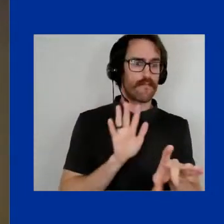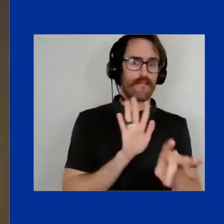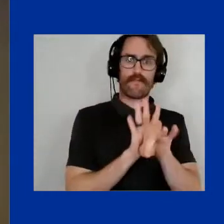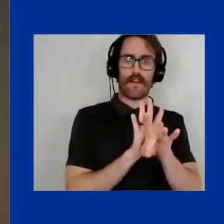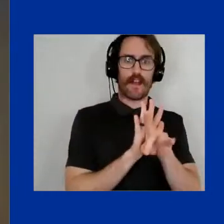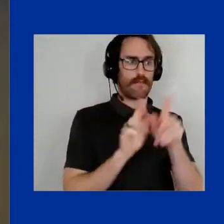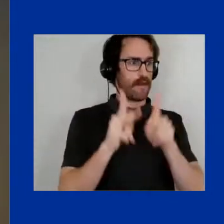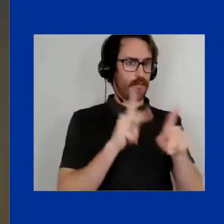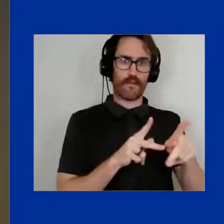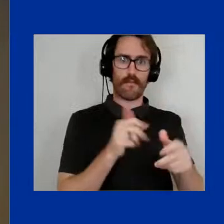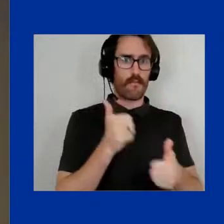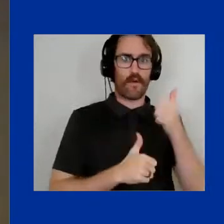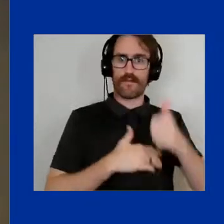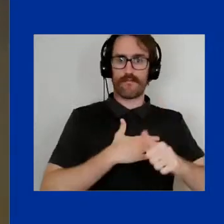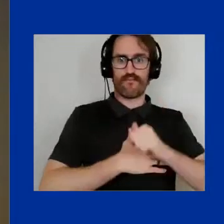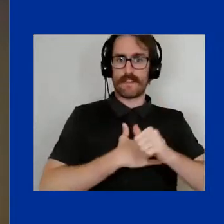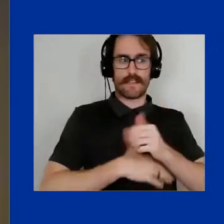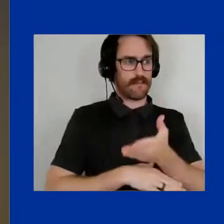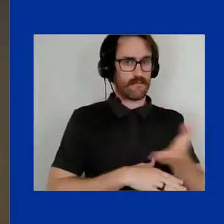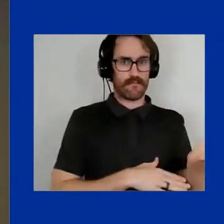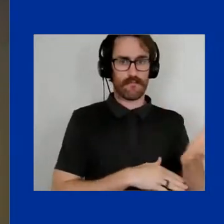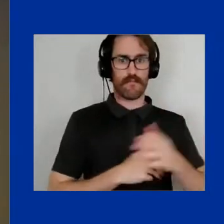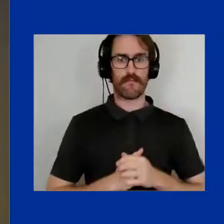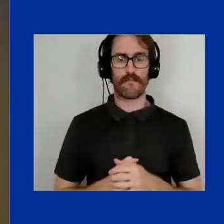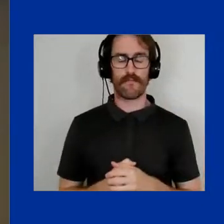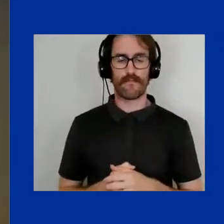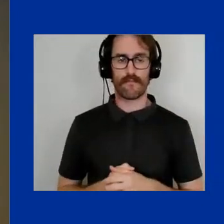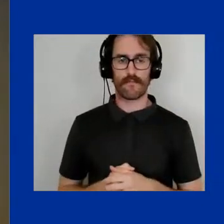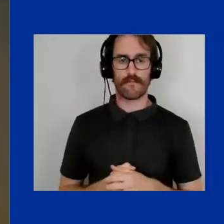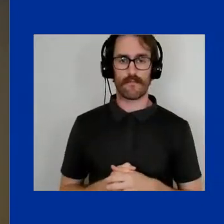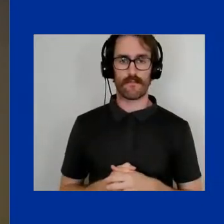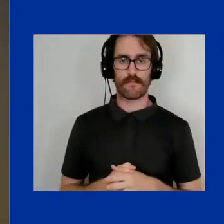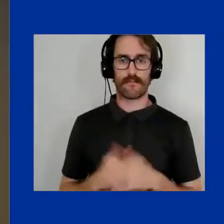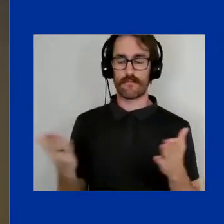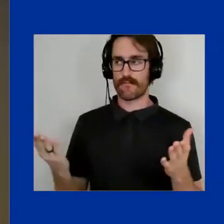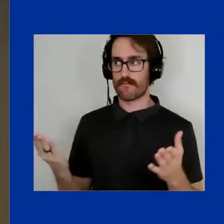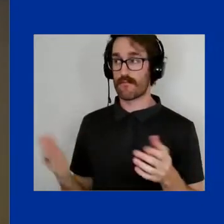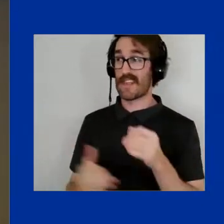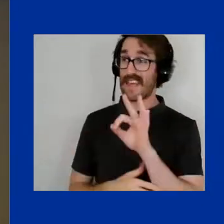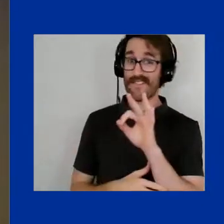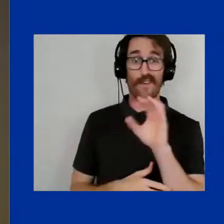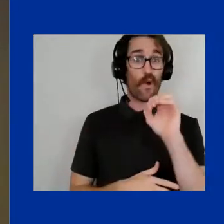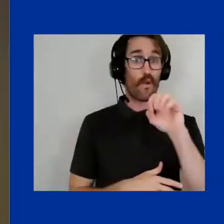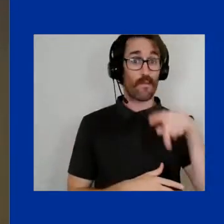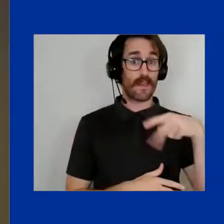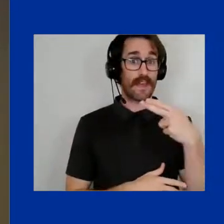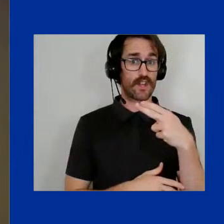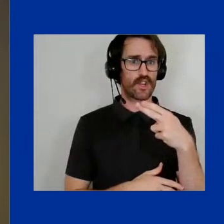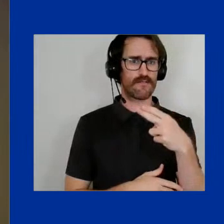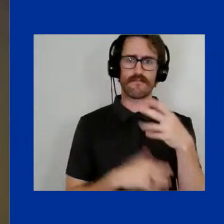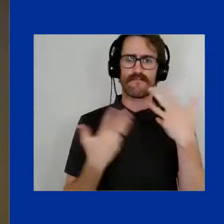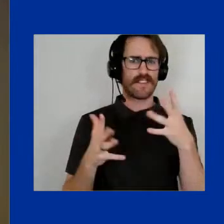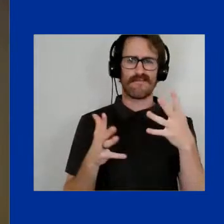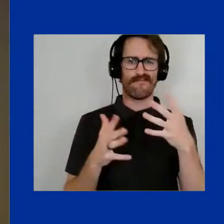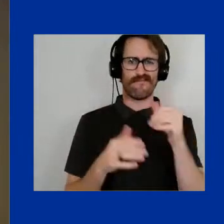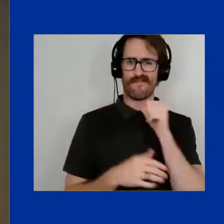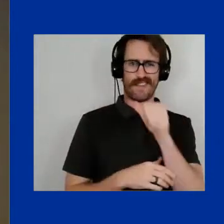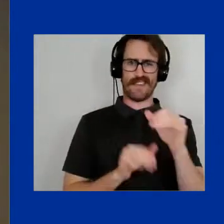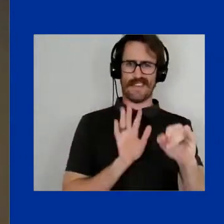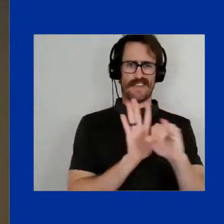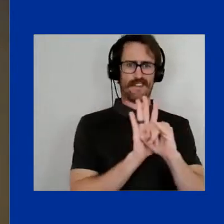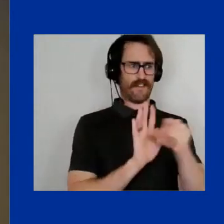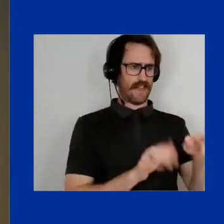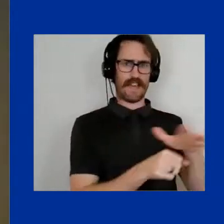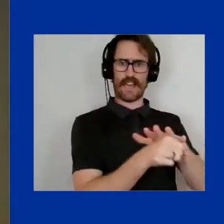immunized. But if there's no, if OPH has not identified any high risk neighborhoods within that